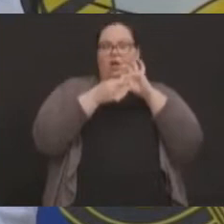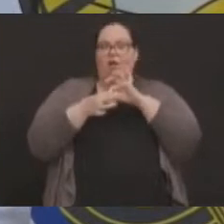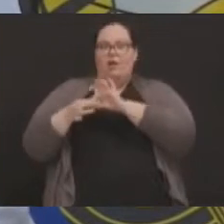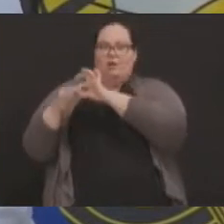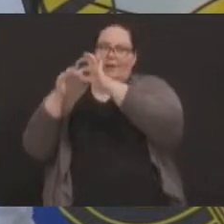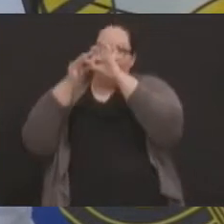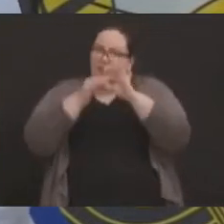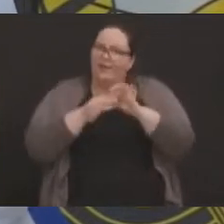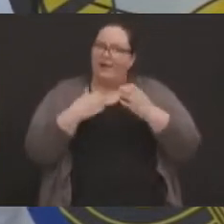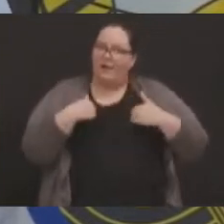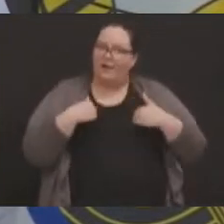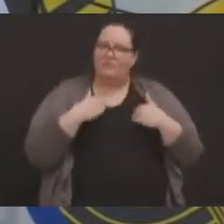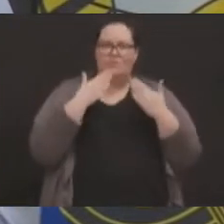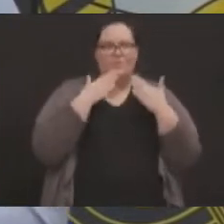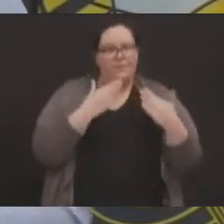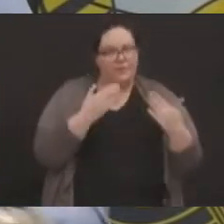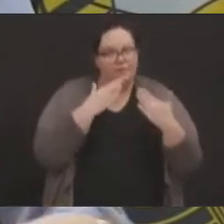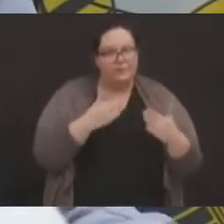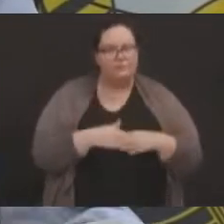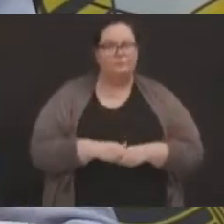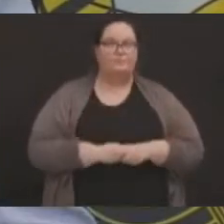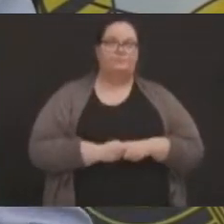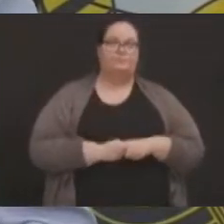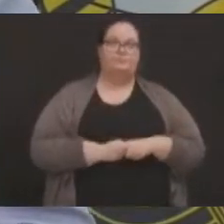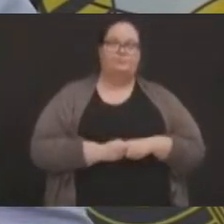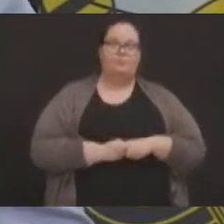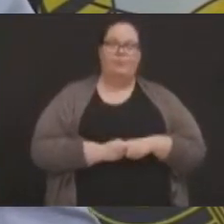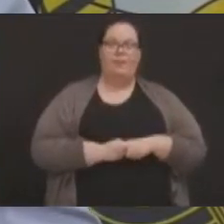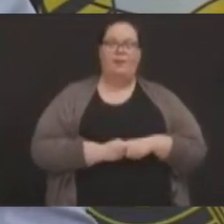have stabilized in the recent days.